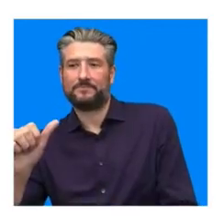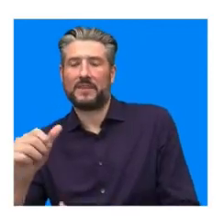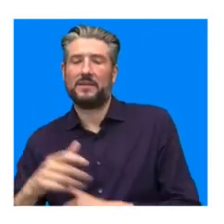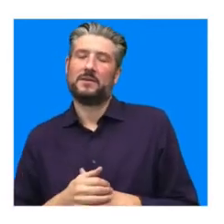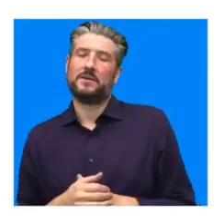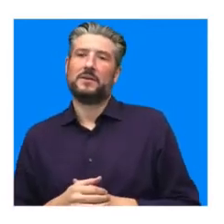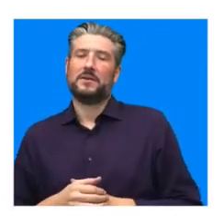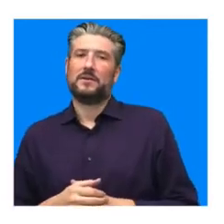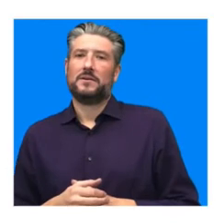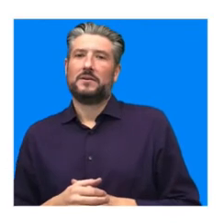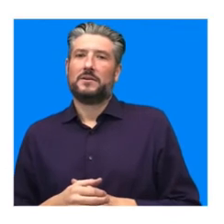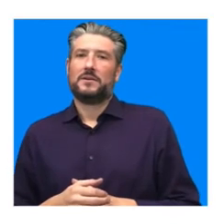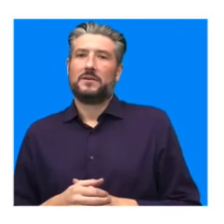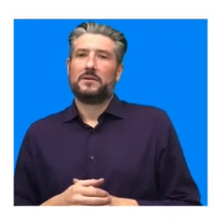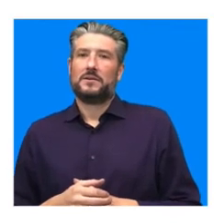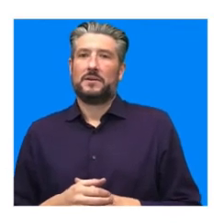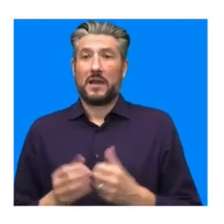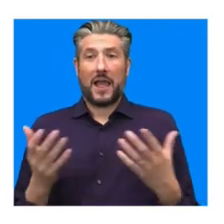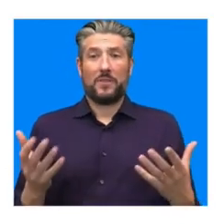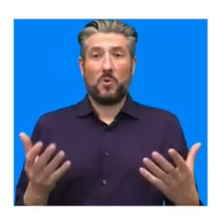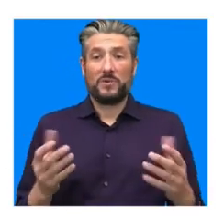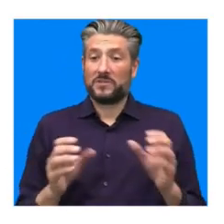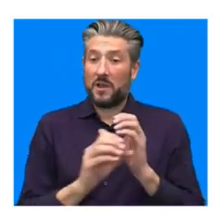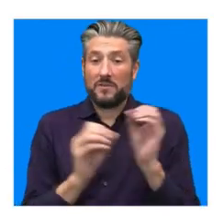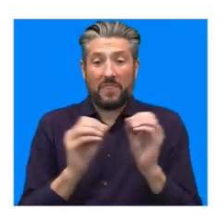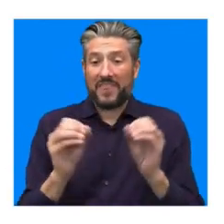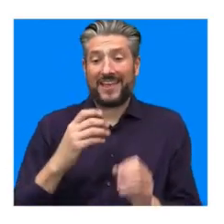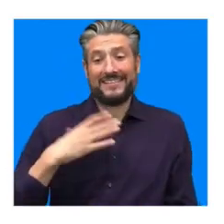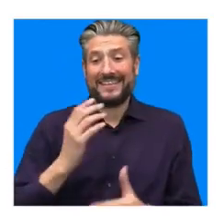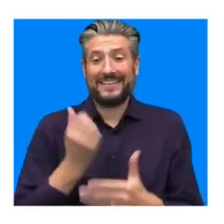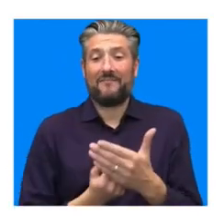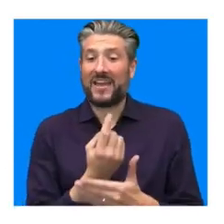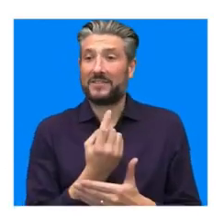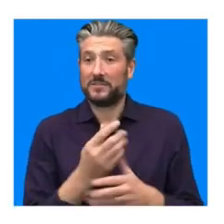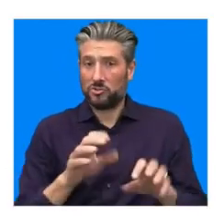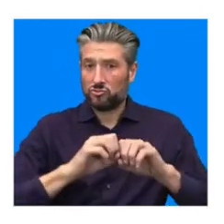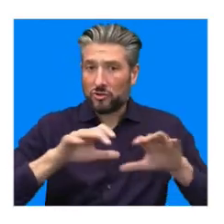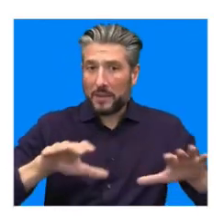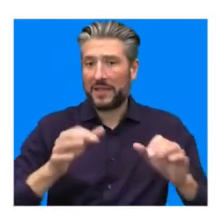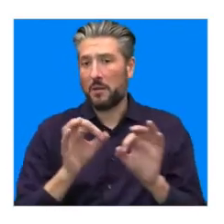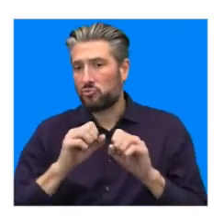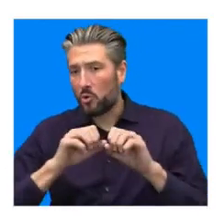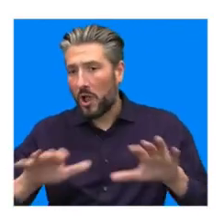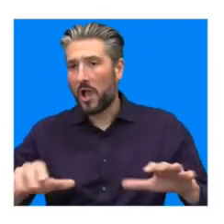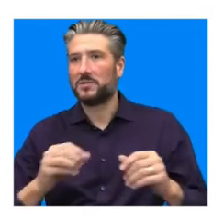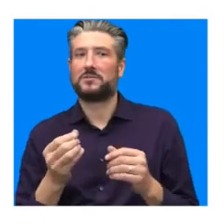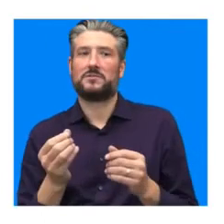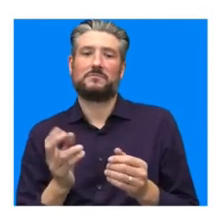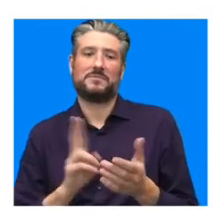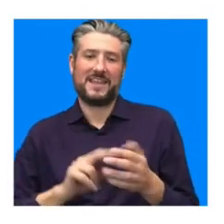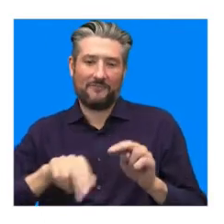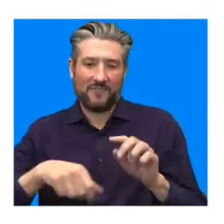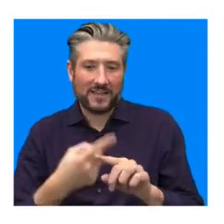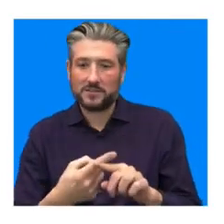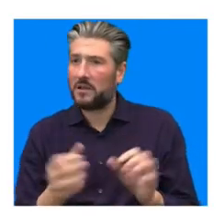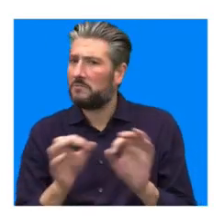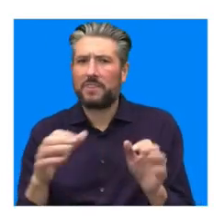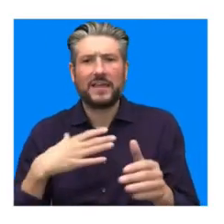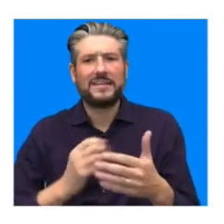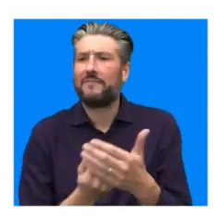platforms, where nothing needs to be invented. People just need to get their act together, create a clearinghouse. But how do you get